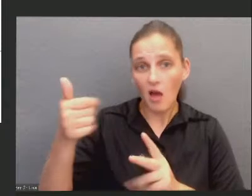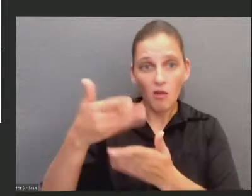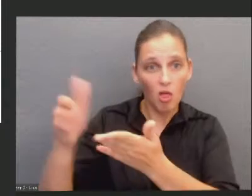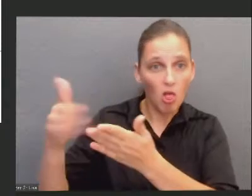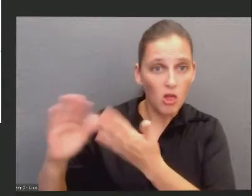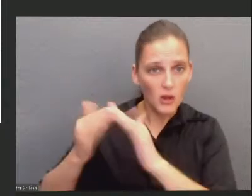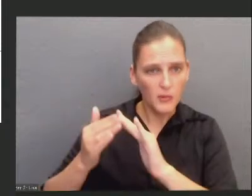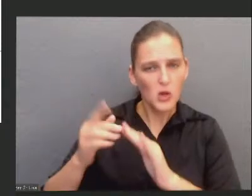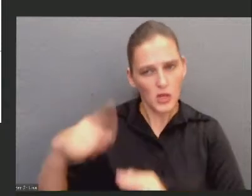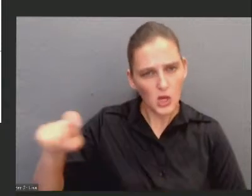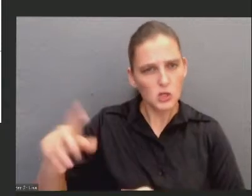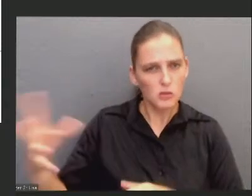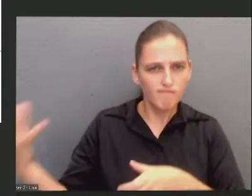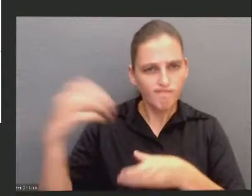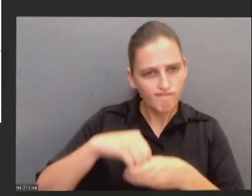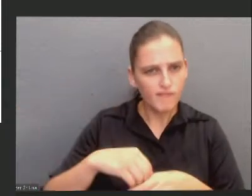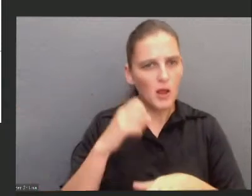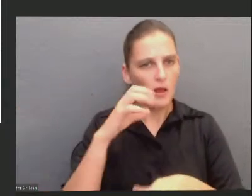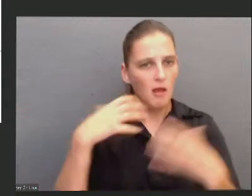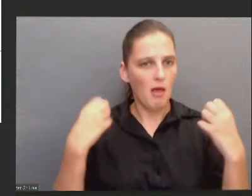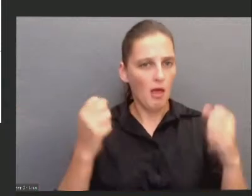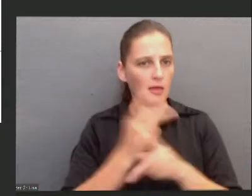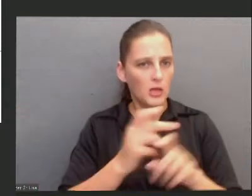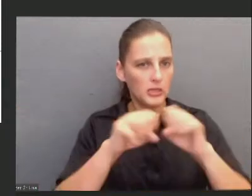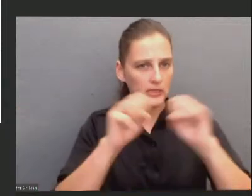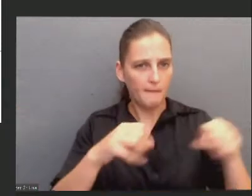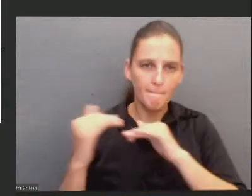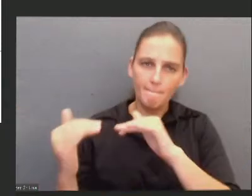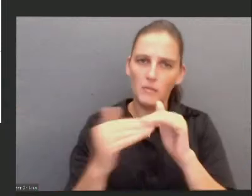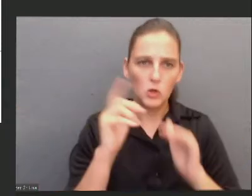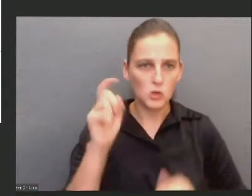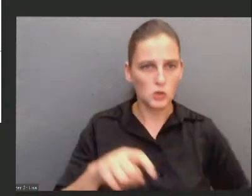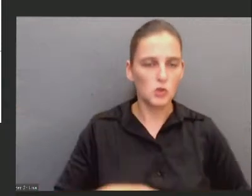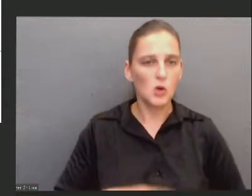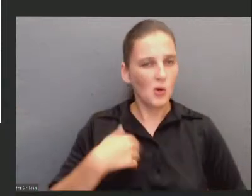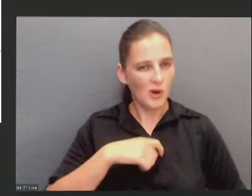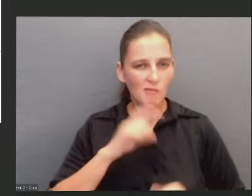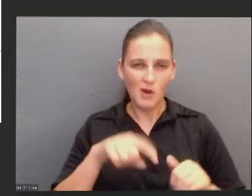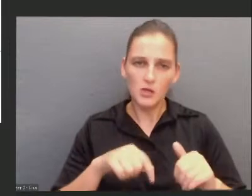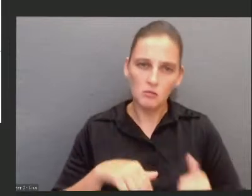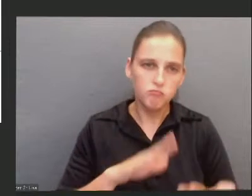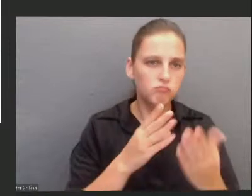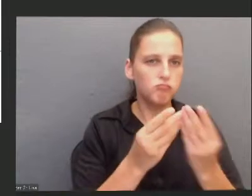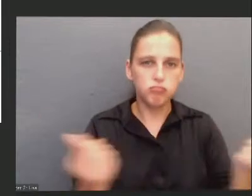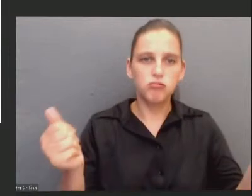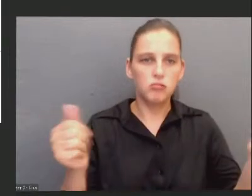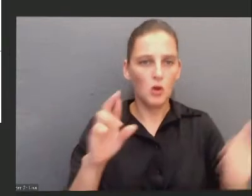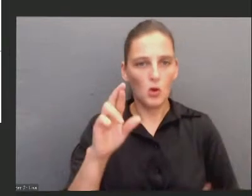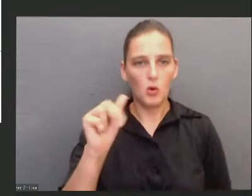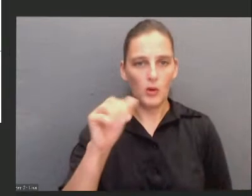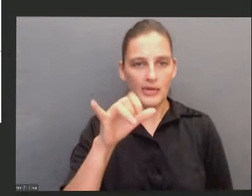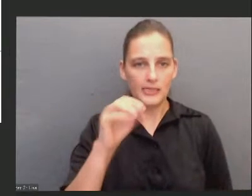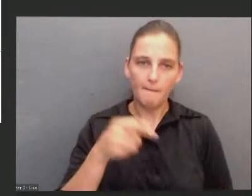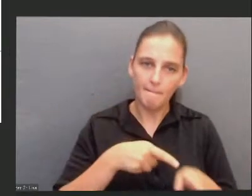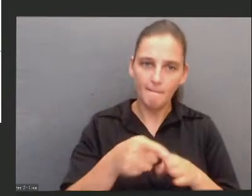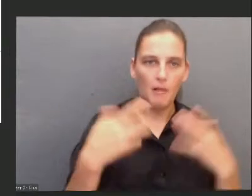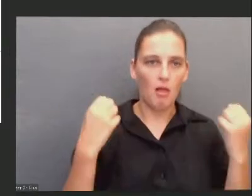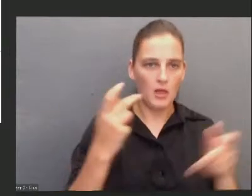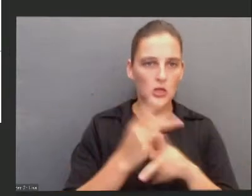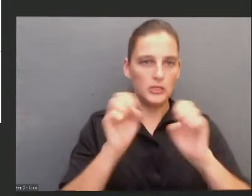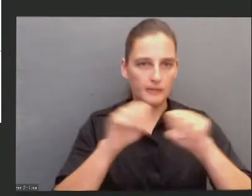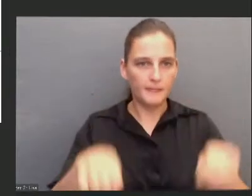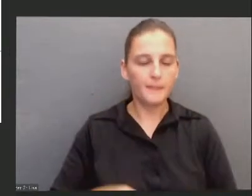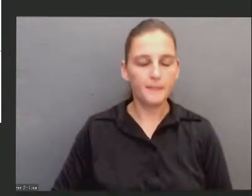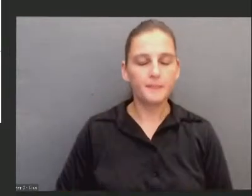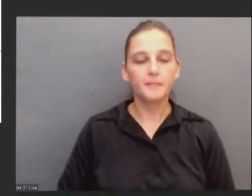address racism in the healthcare system. And then finally, our last recommendation on data really focuses